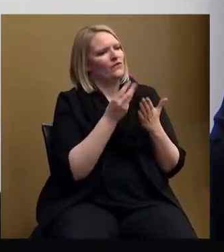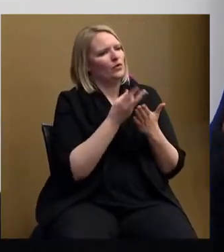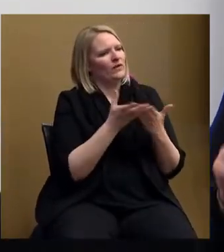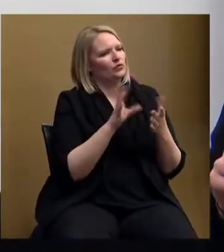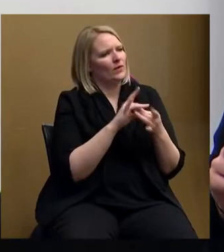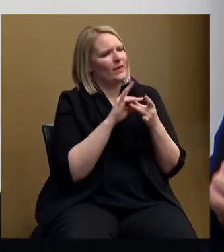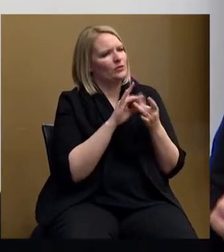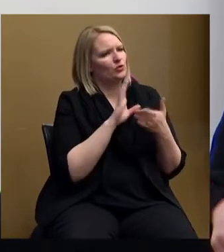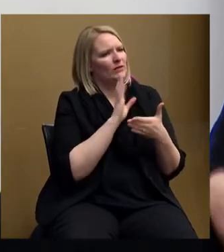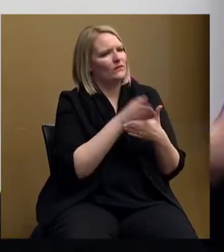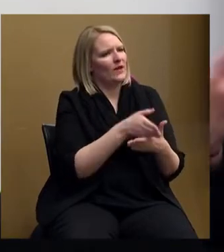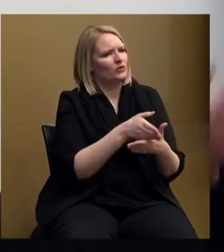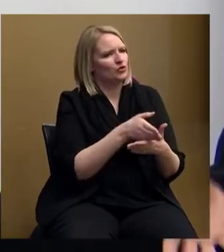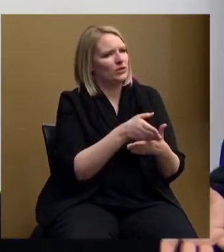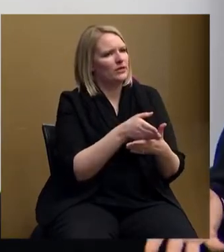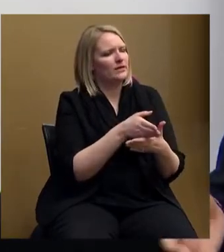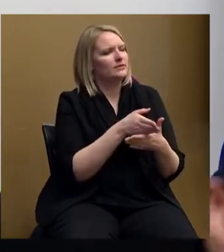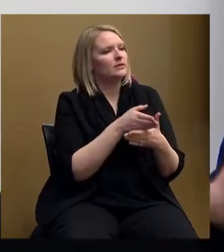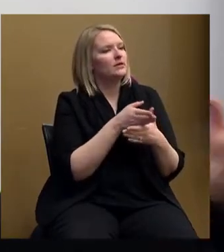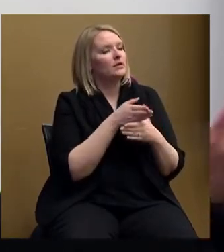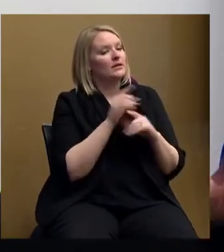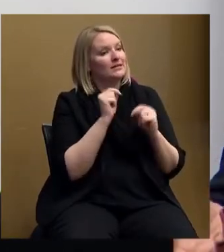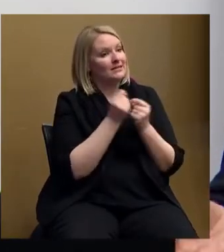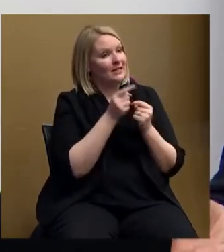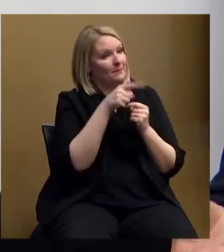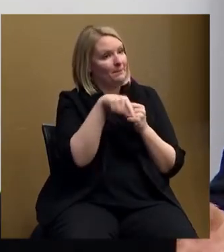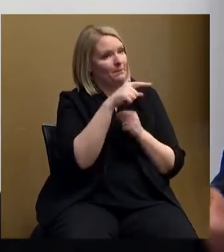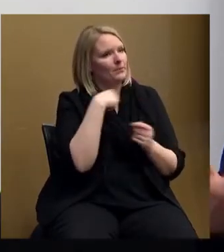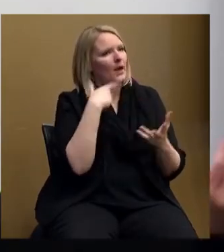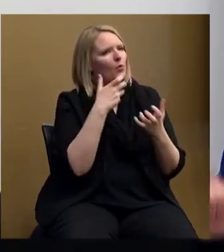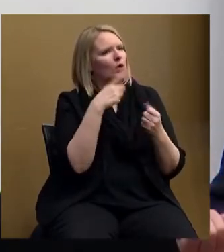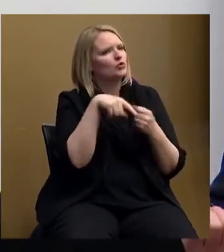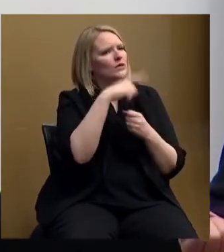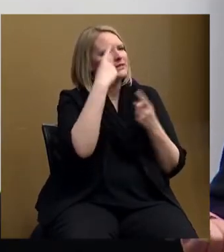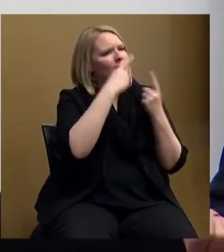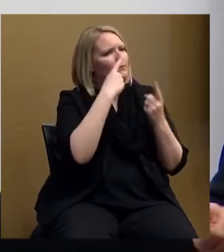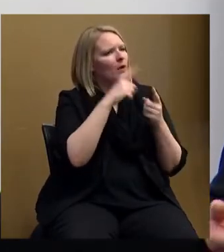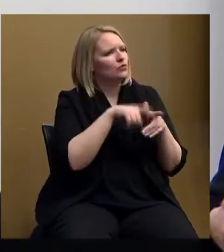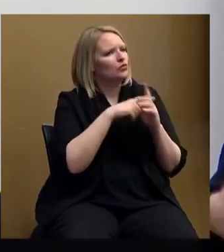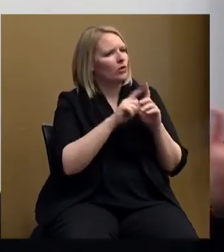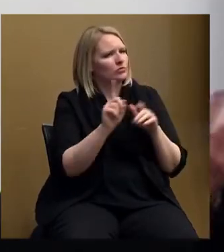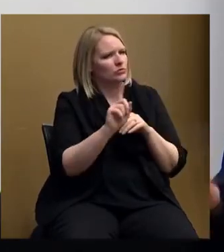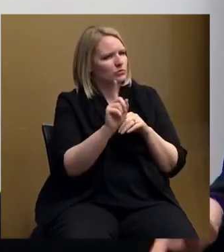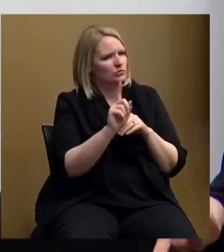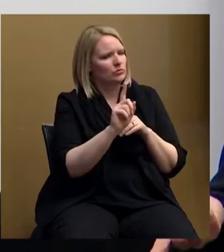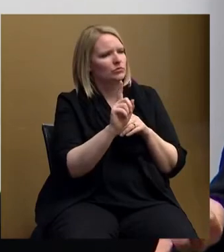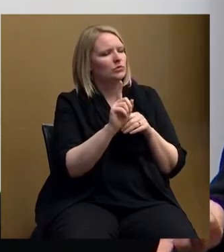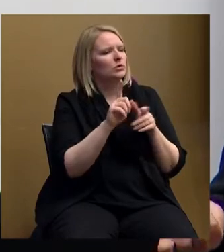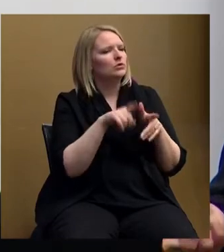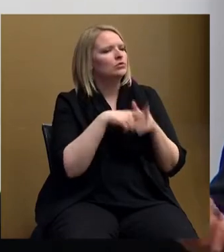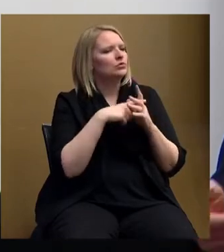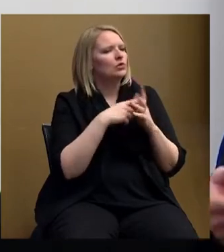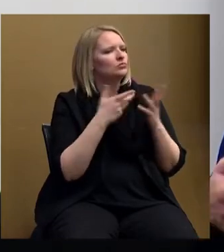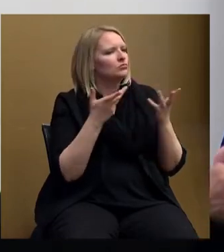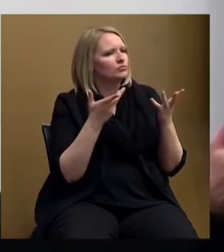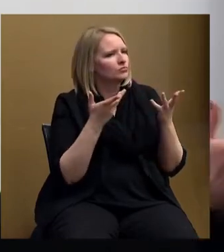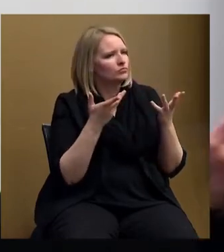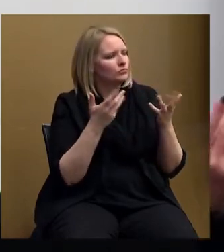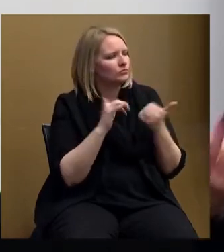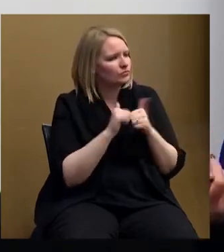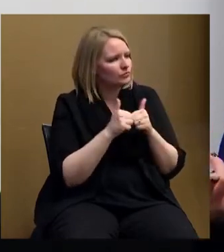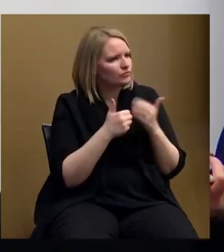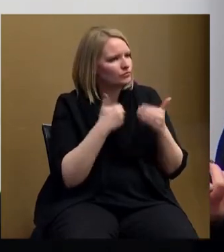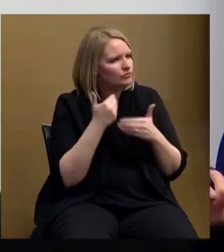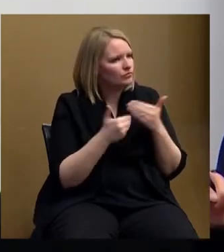about interventions. As teams, I want you to really kind of think about where to start. Where should you begin?